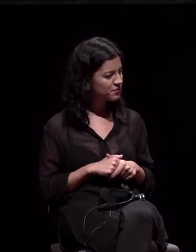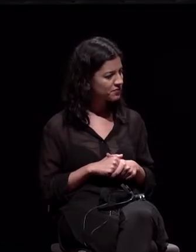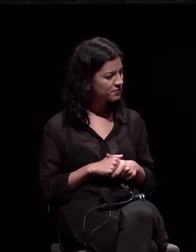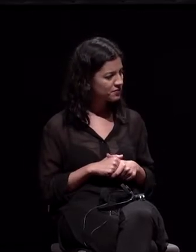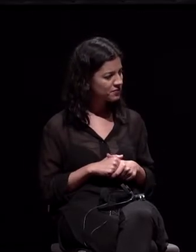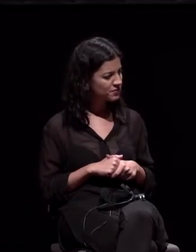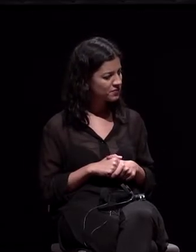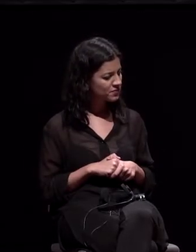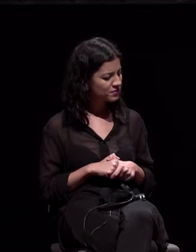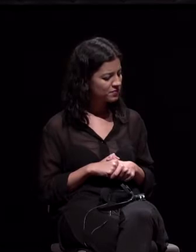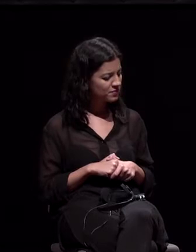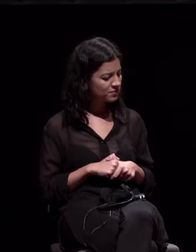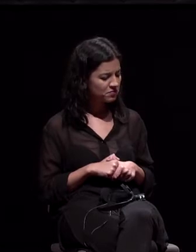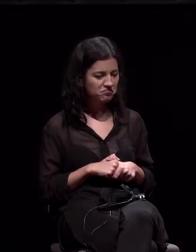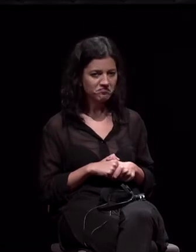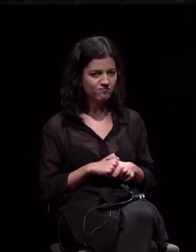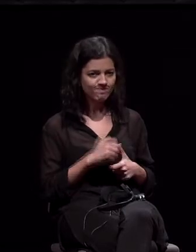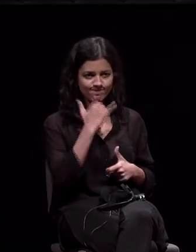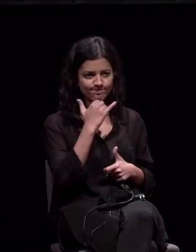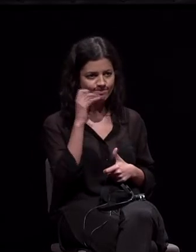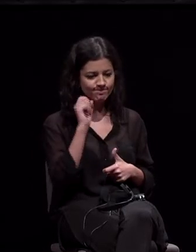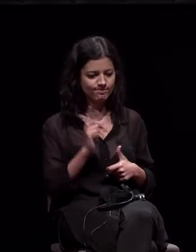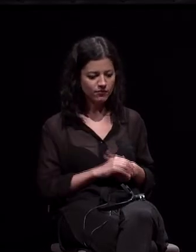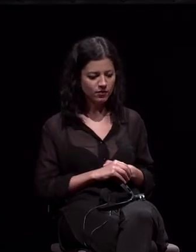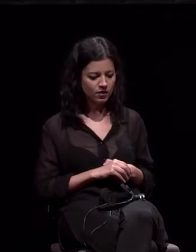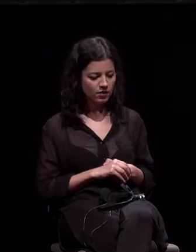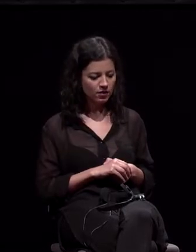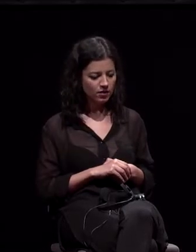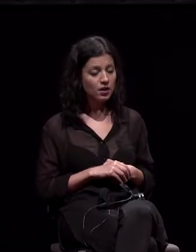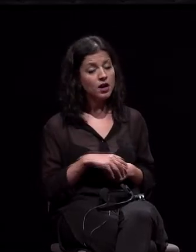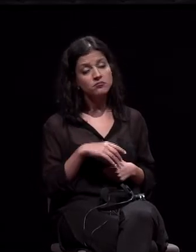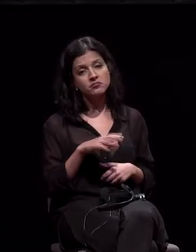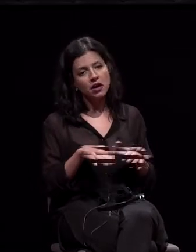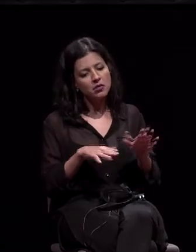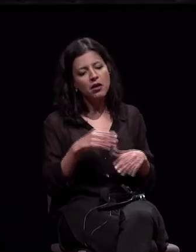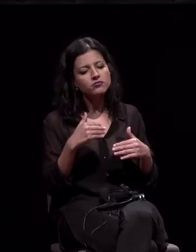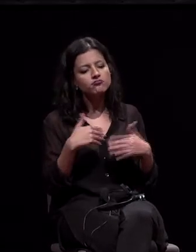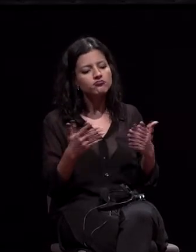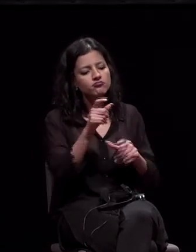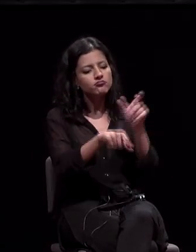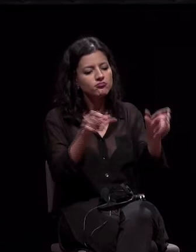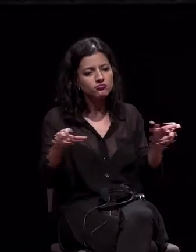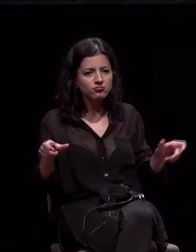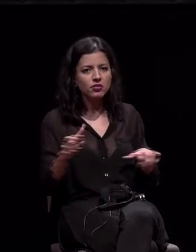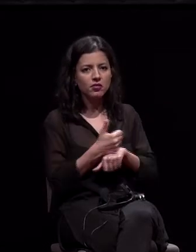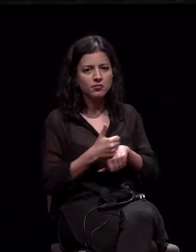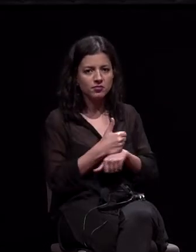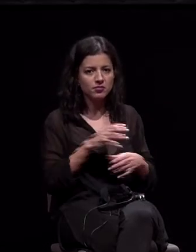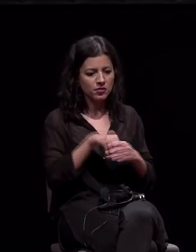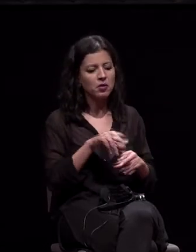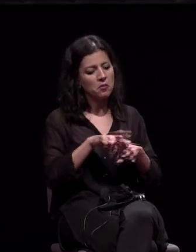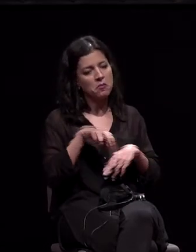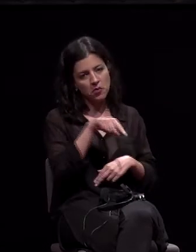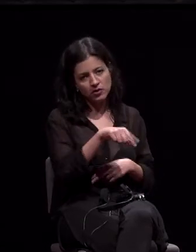ponen en solfa o ponen en riesgo nuestra propia estabilidad profesional, que también es difícil de aceptar por